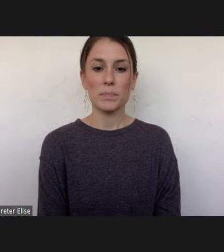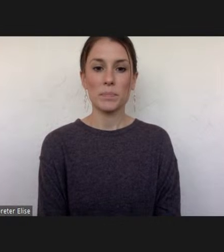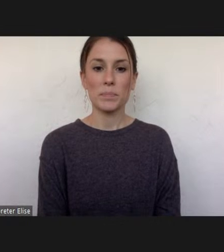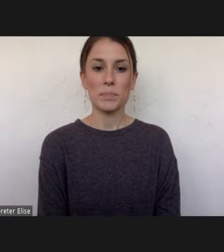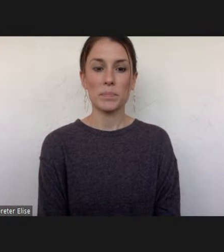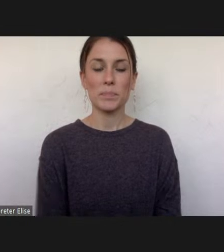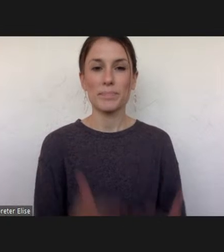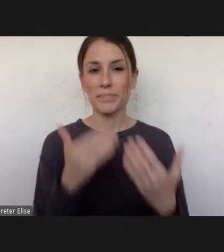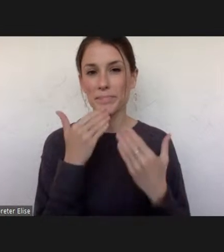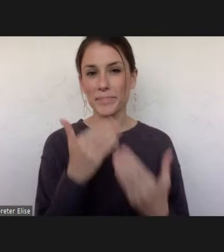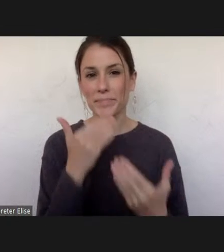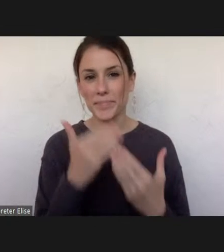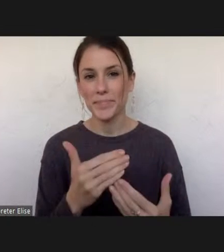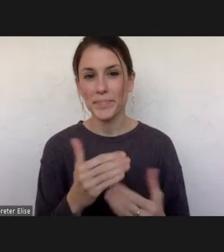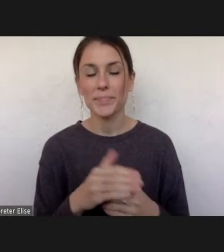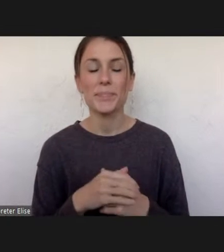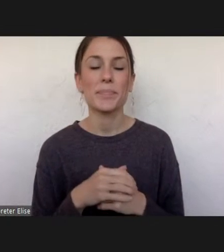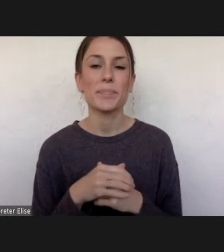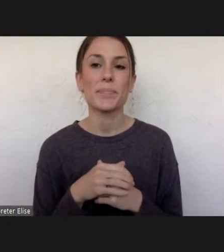Thank you.